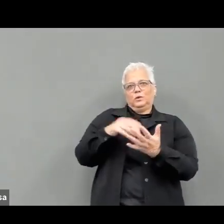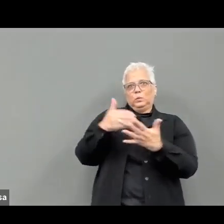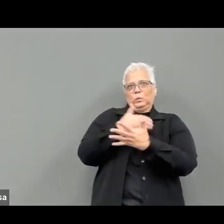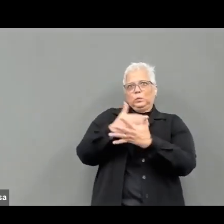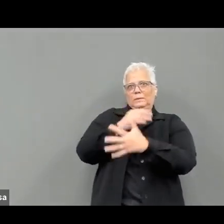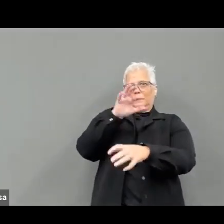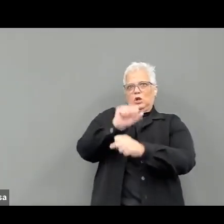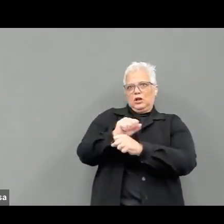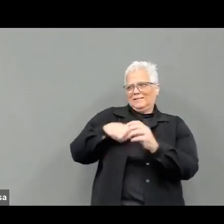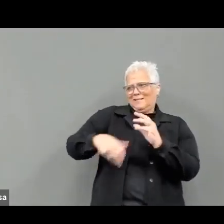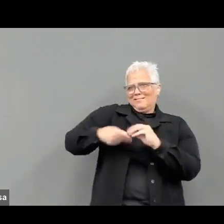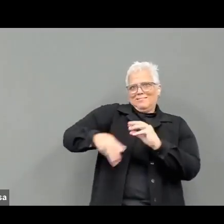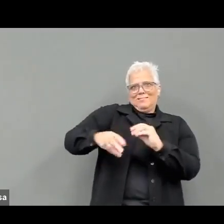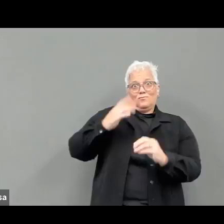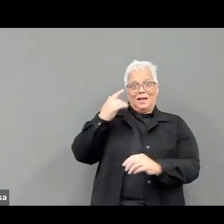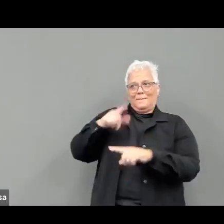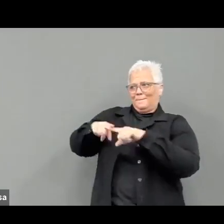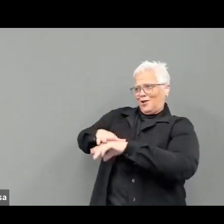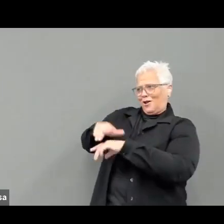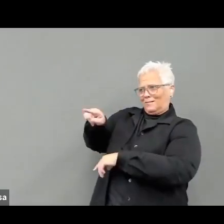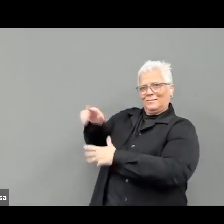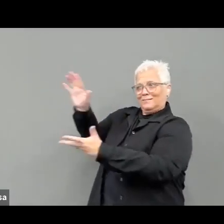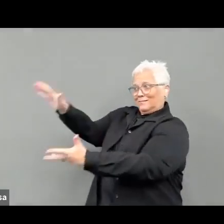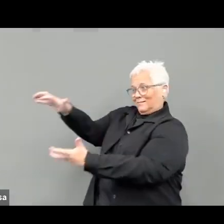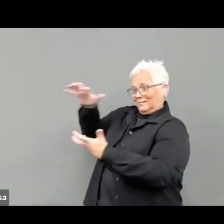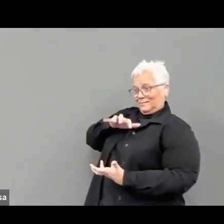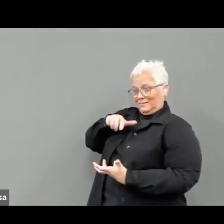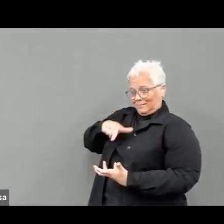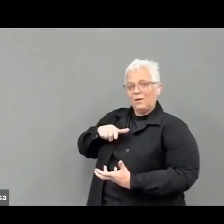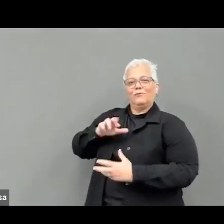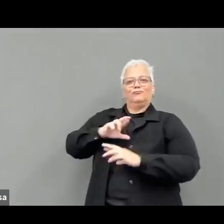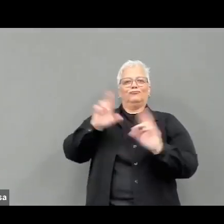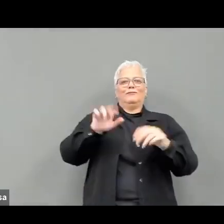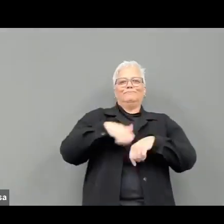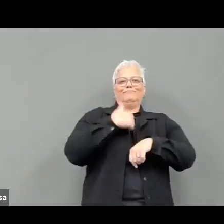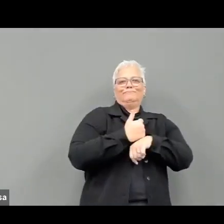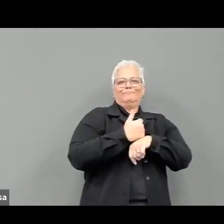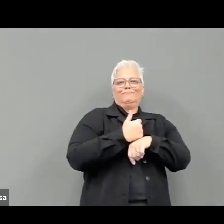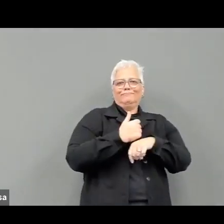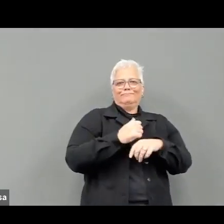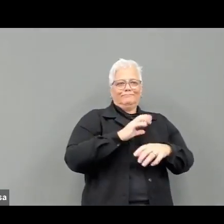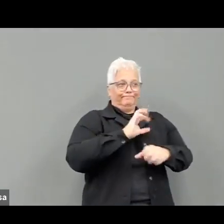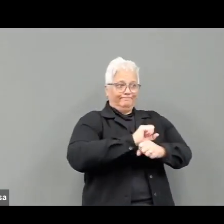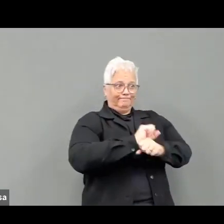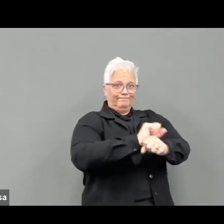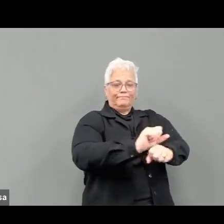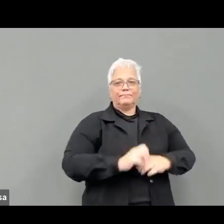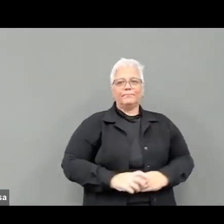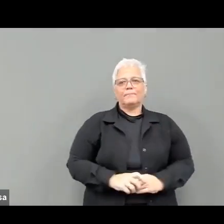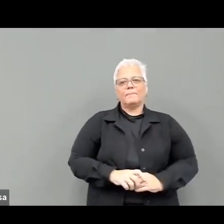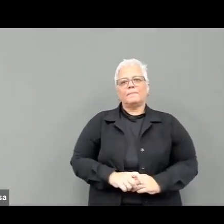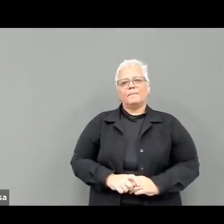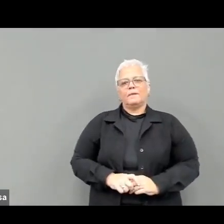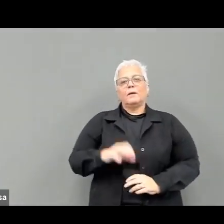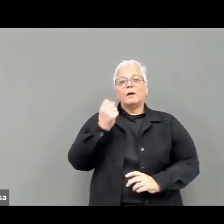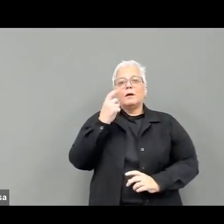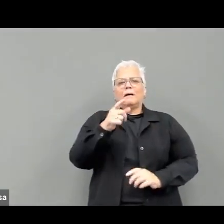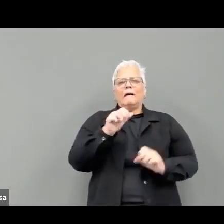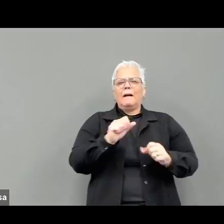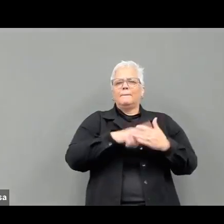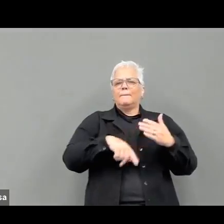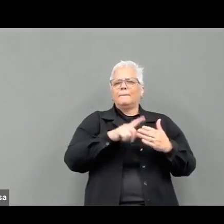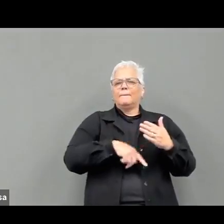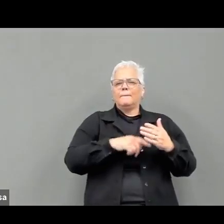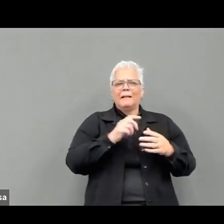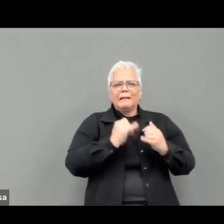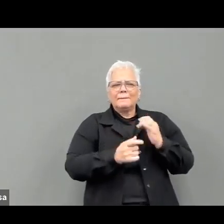continually check back frequently as cancellations do occur. If you are watching this now and have a loved one who you know will struggle with